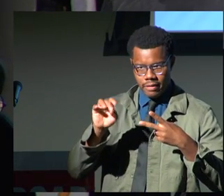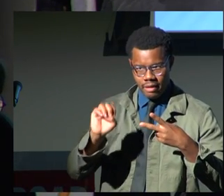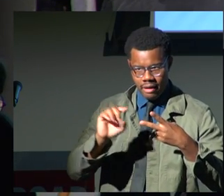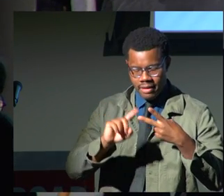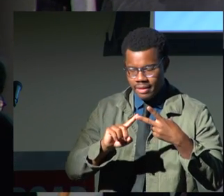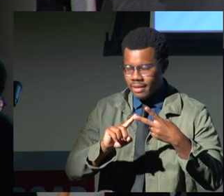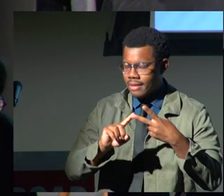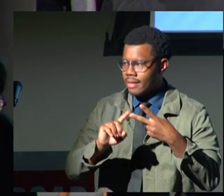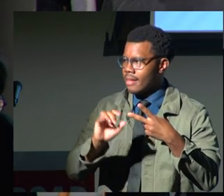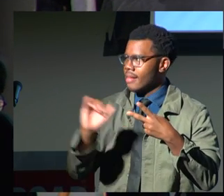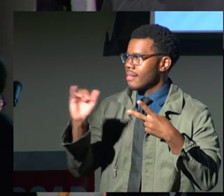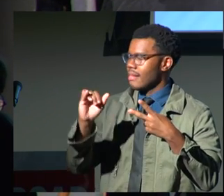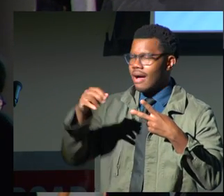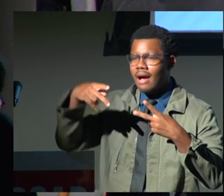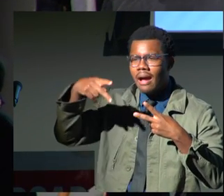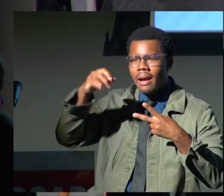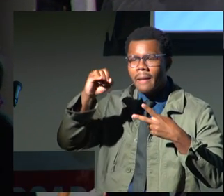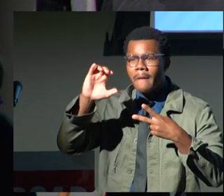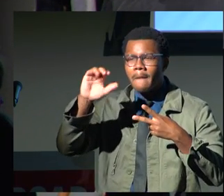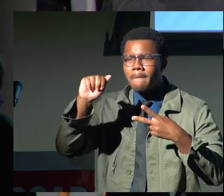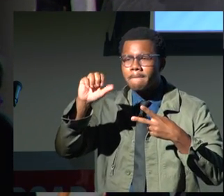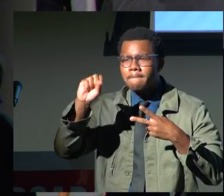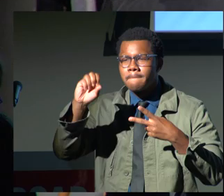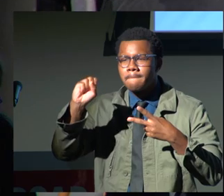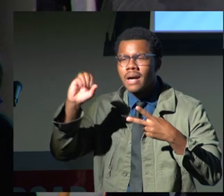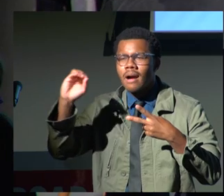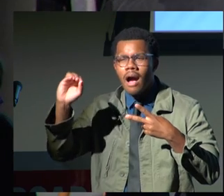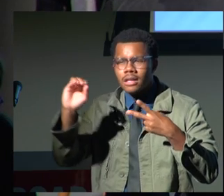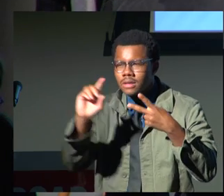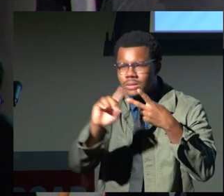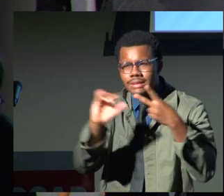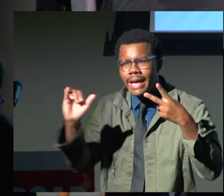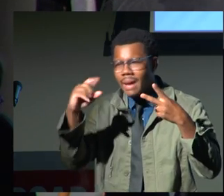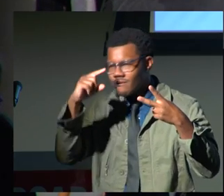he's the Picasso of black artists to me,